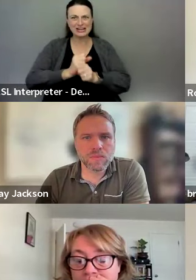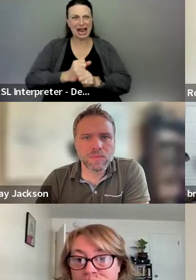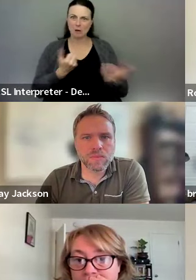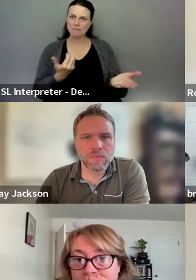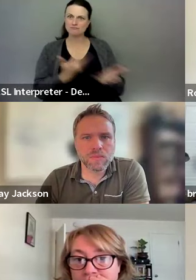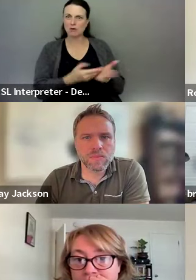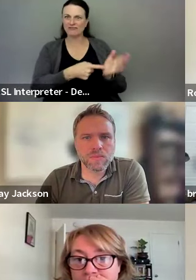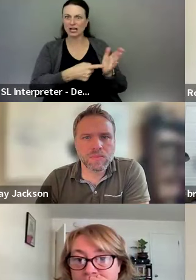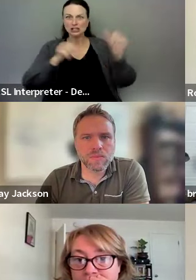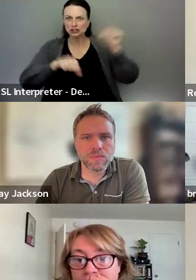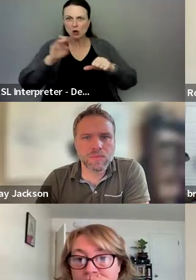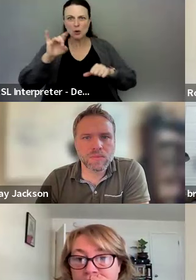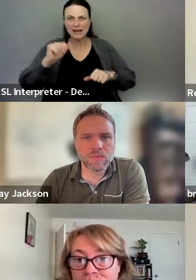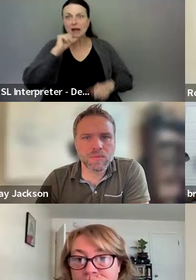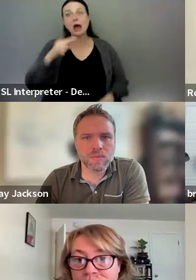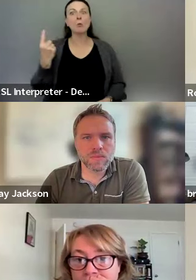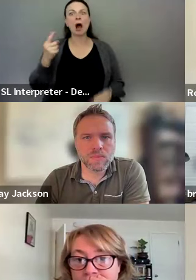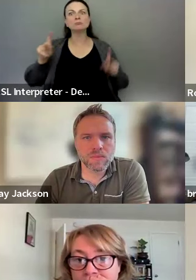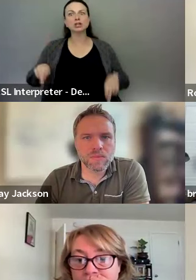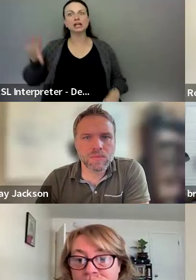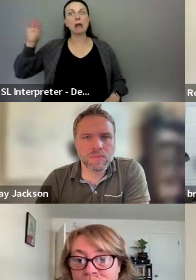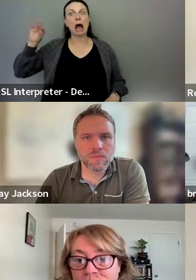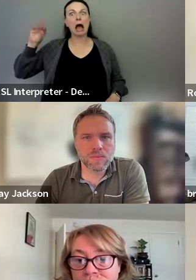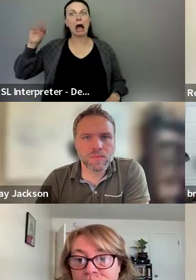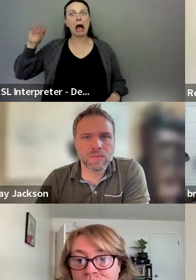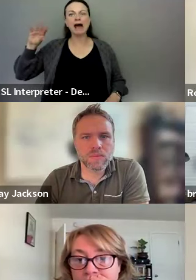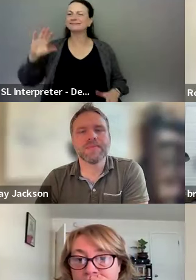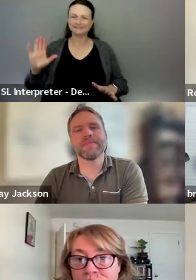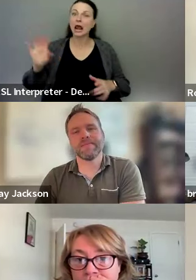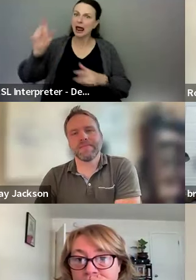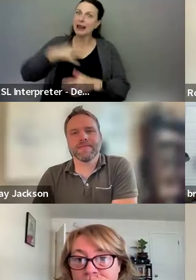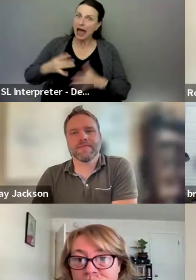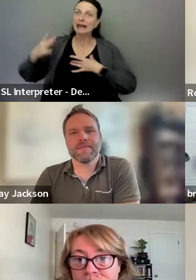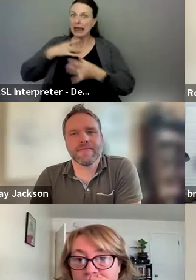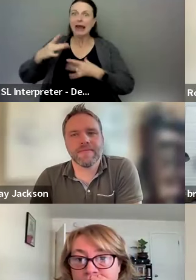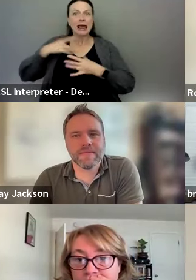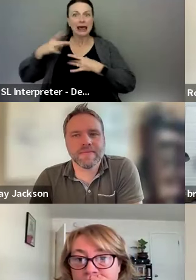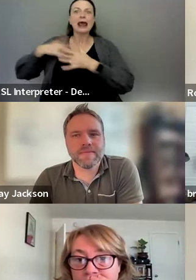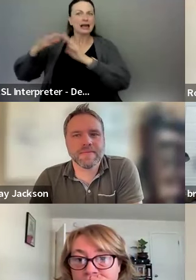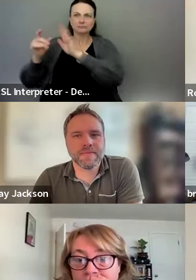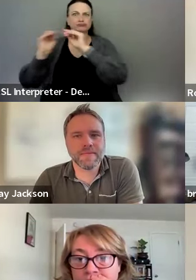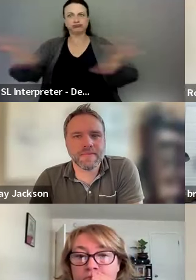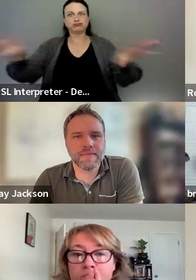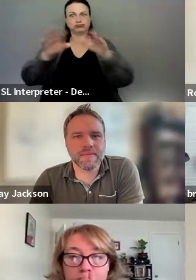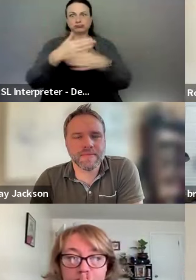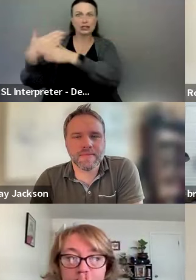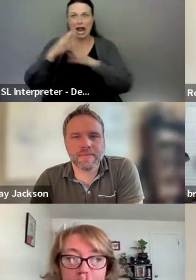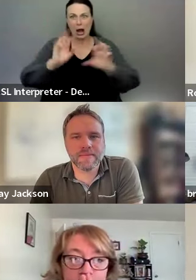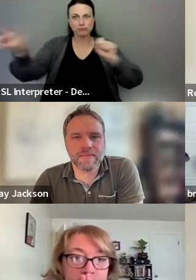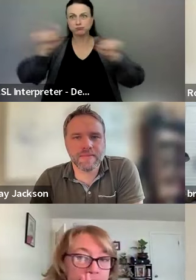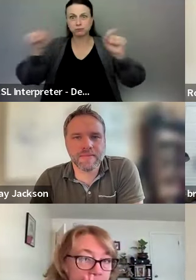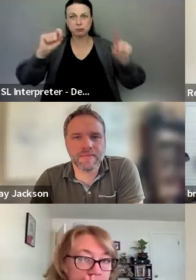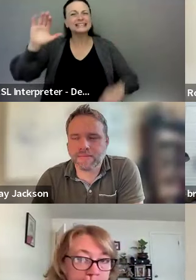like, oh, it's not just one person asking for this. It's like, oh, all these people are liking and whatever. So it's like, it resonates. So that is always important. It seems